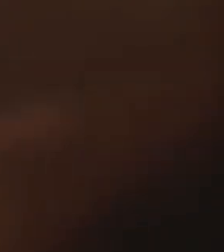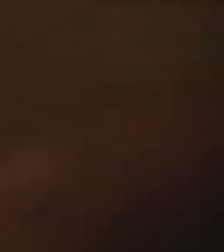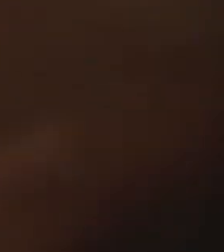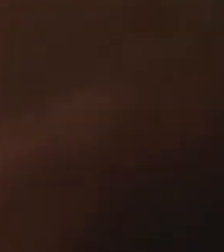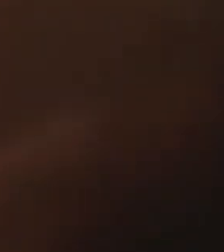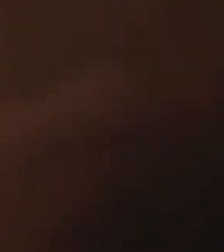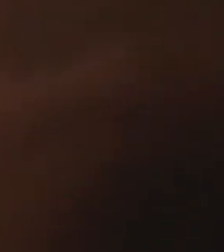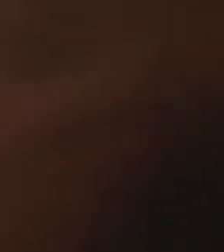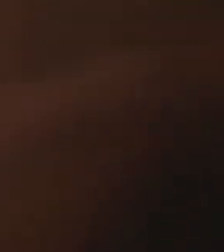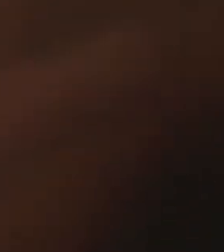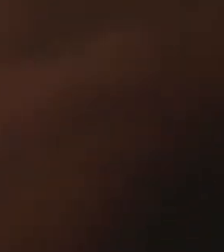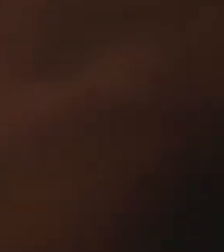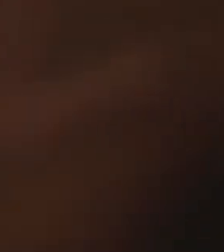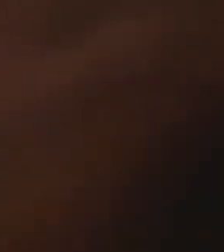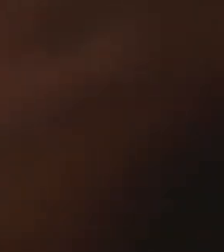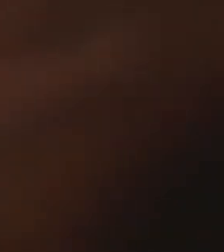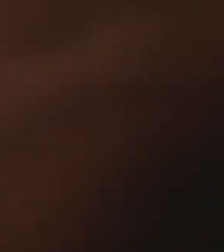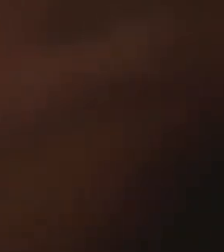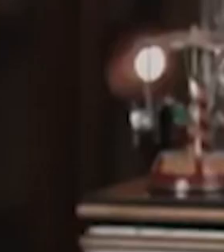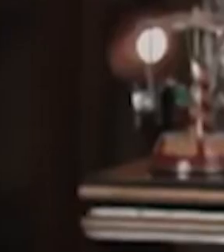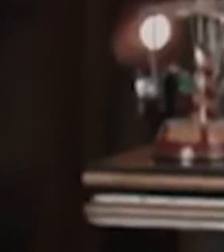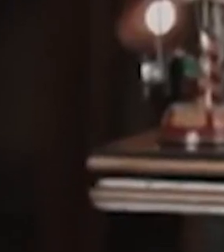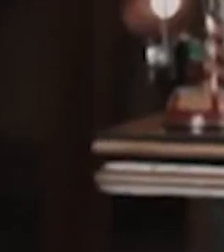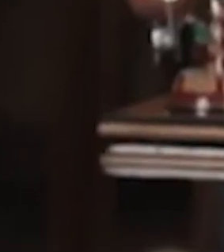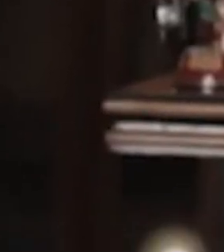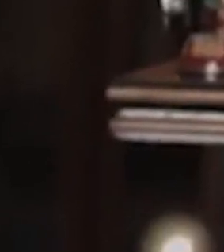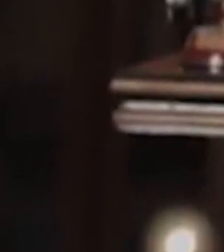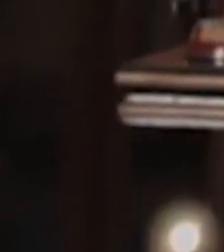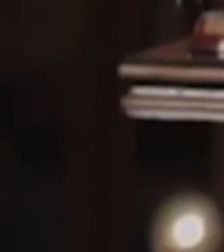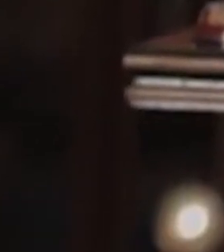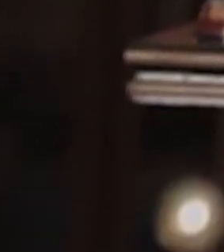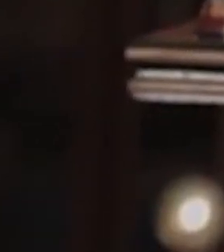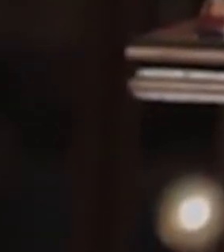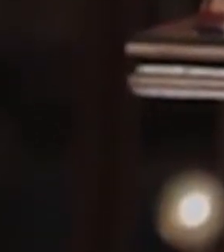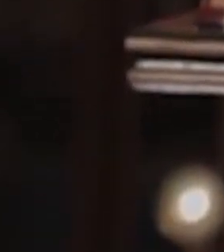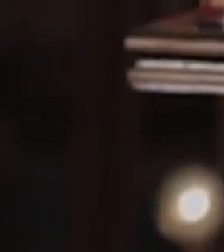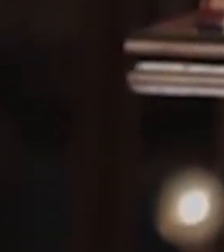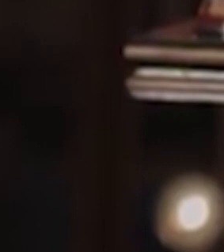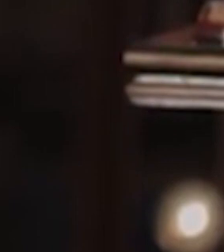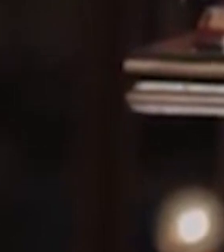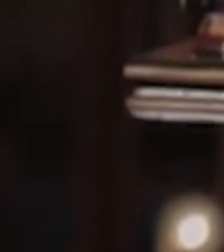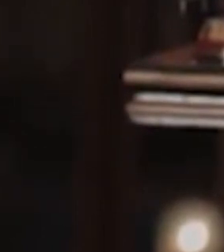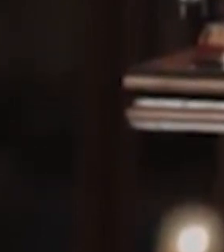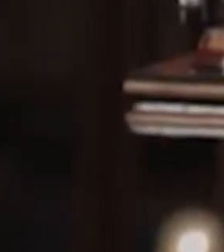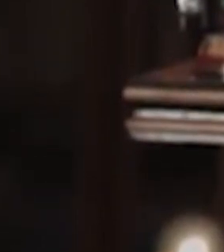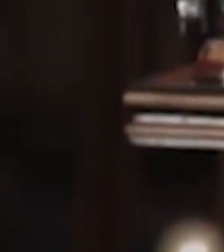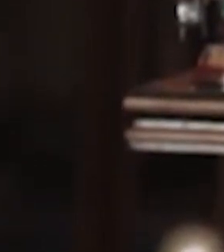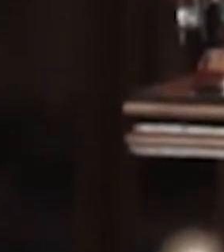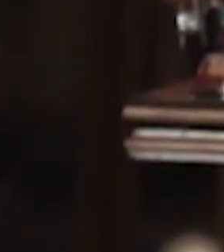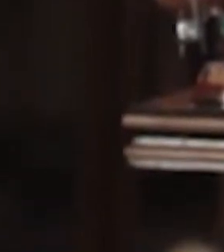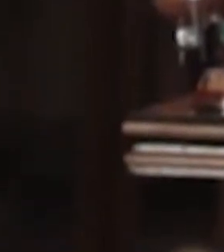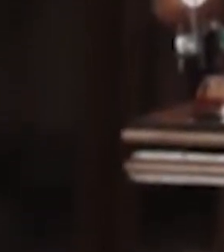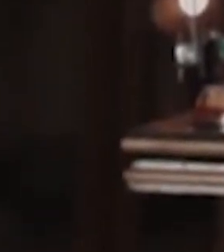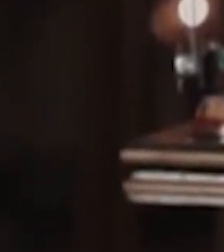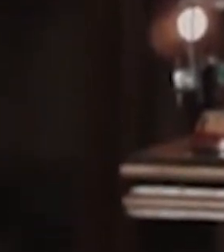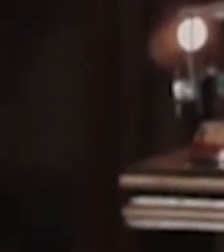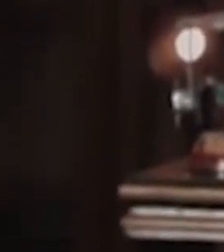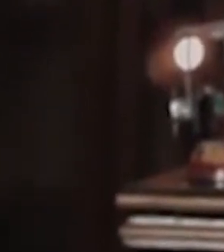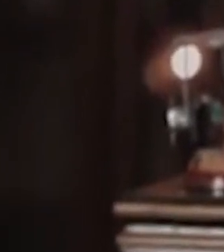E aí, então, eu peguei ele no colo e eu comecei, nossa, então, oi, finalmente, né, fomos apresentados.